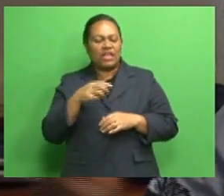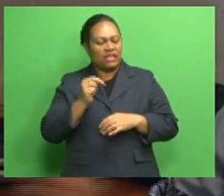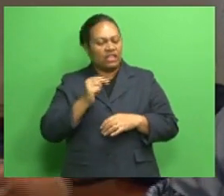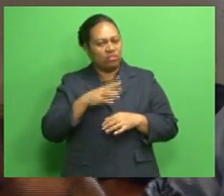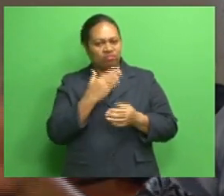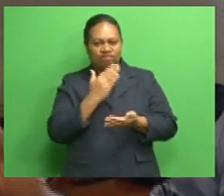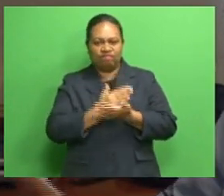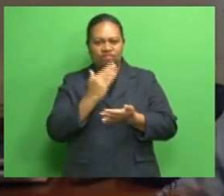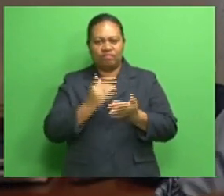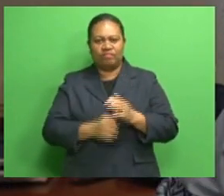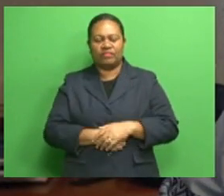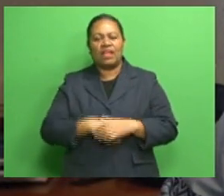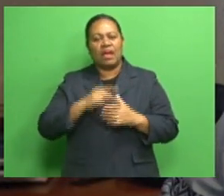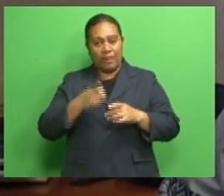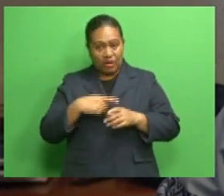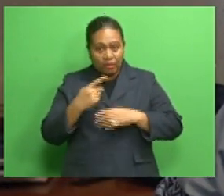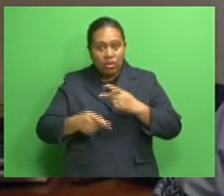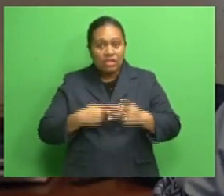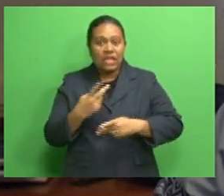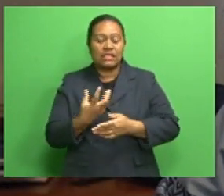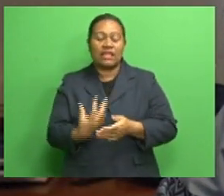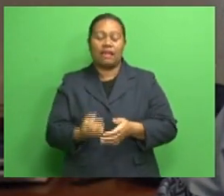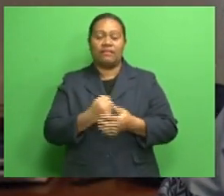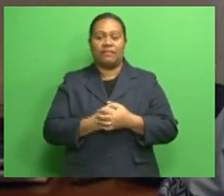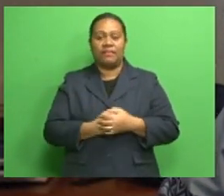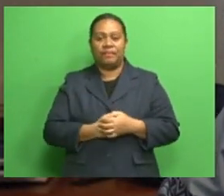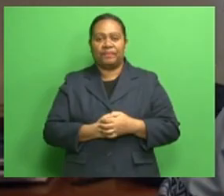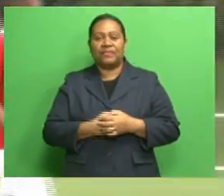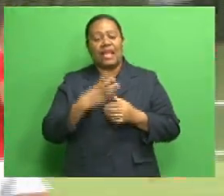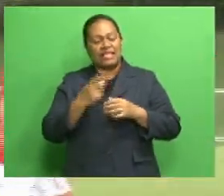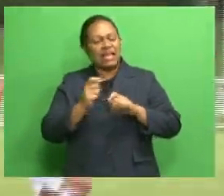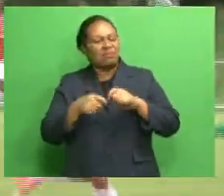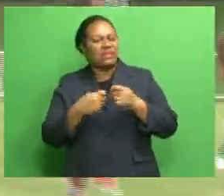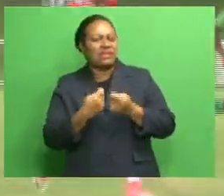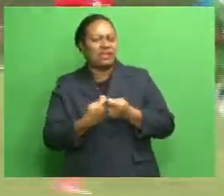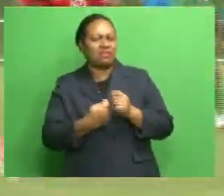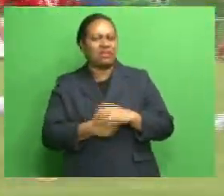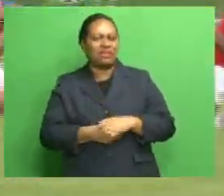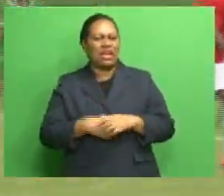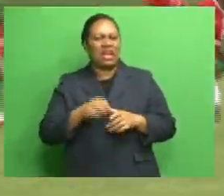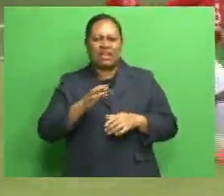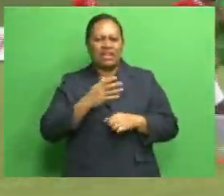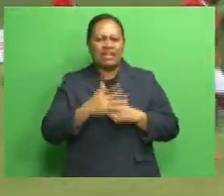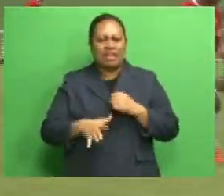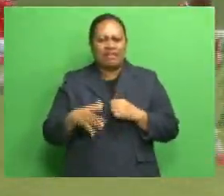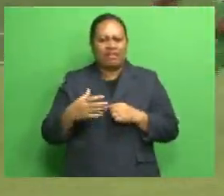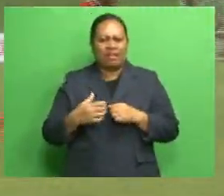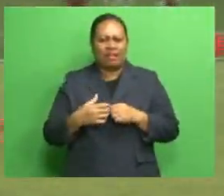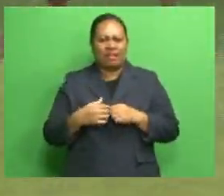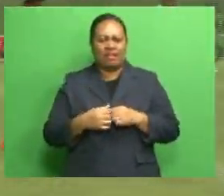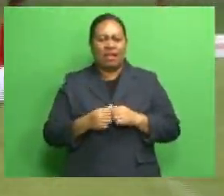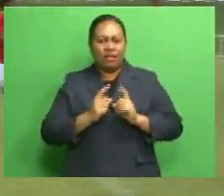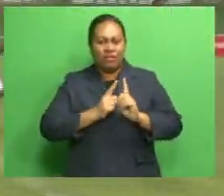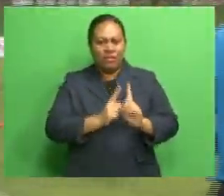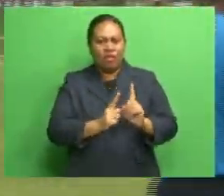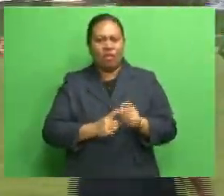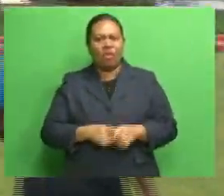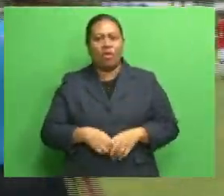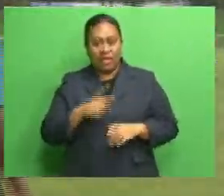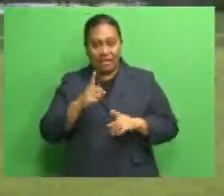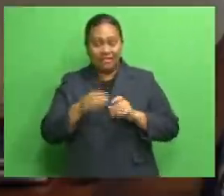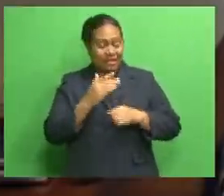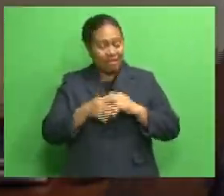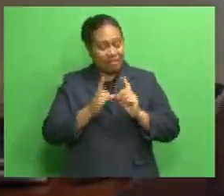So the education process will be there. But some teams who deliberately don't comply, so that we will probably